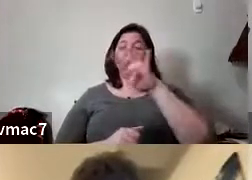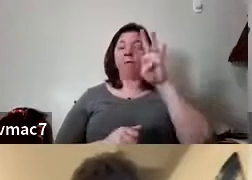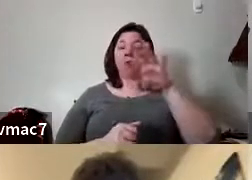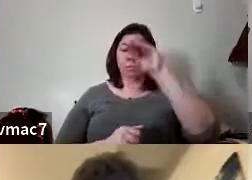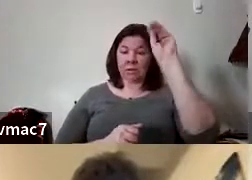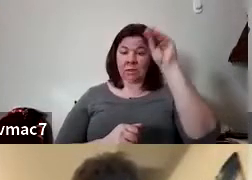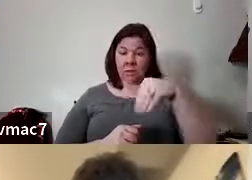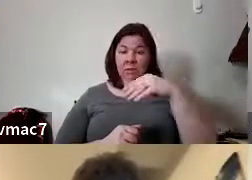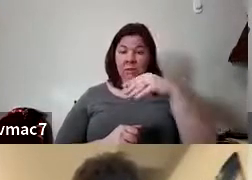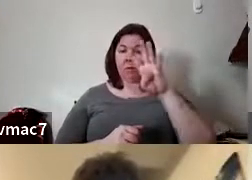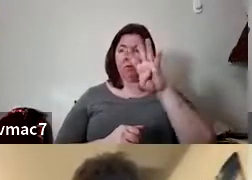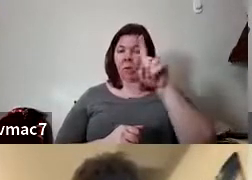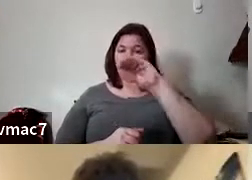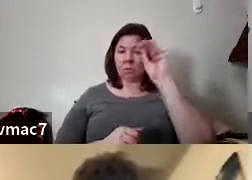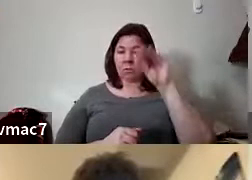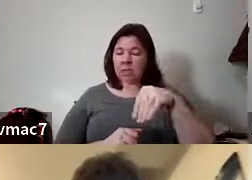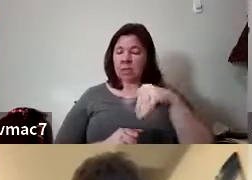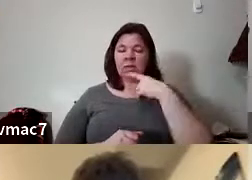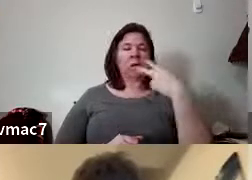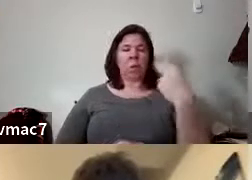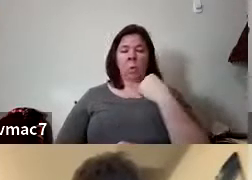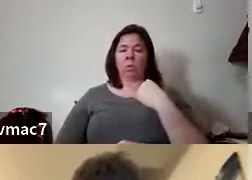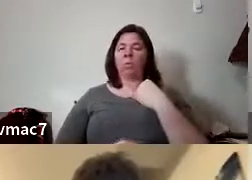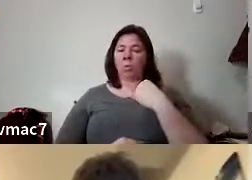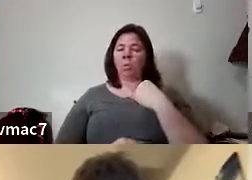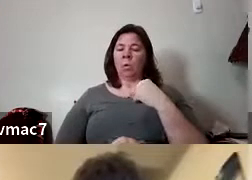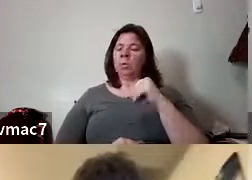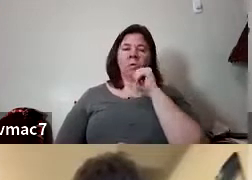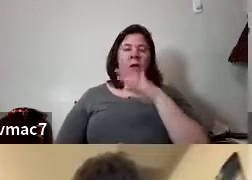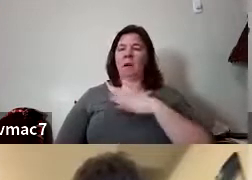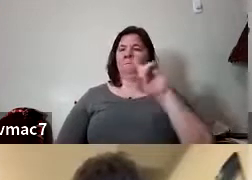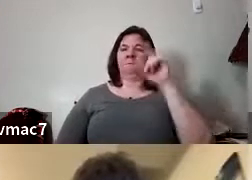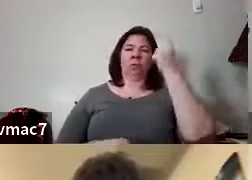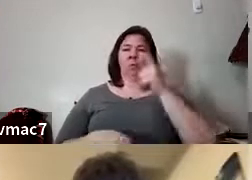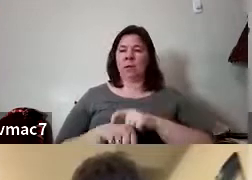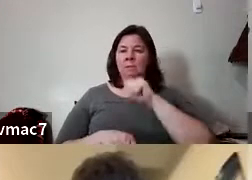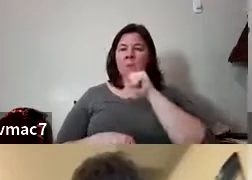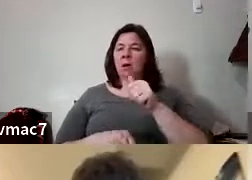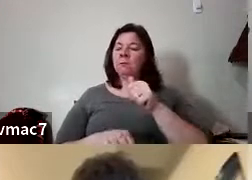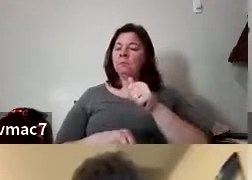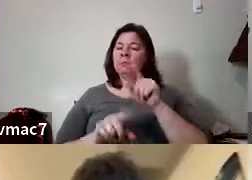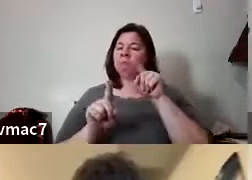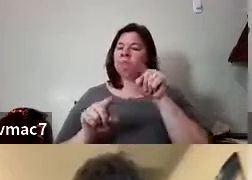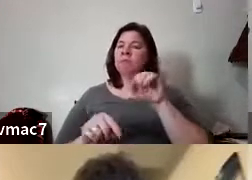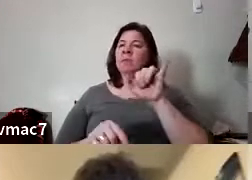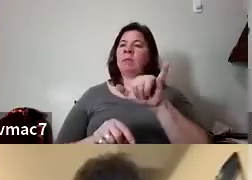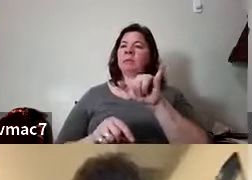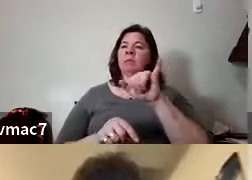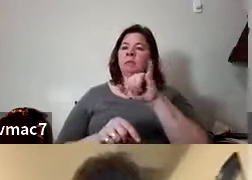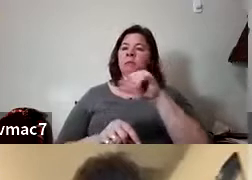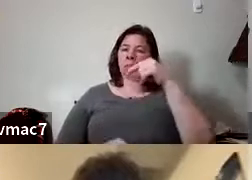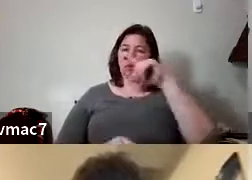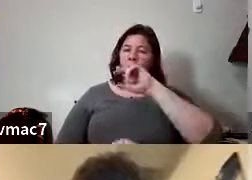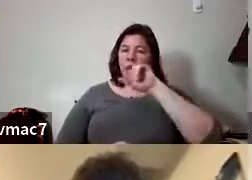44%, 41 people say no. This is not their first time attending this Q&A